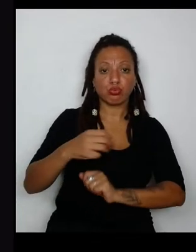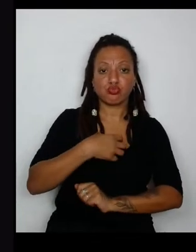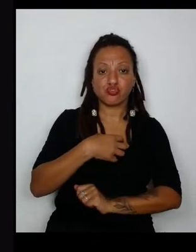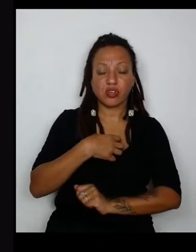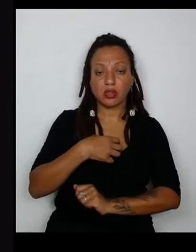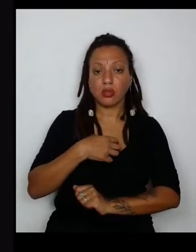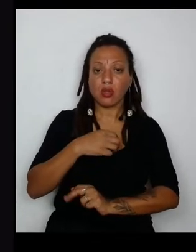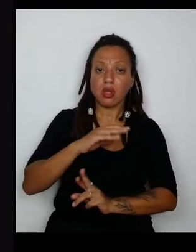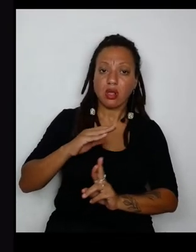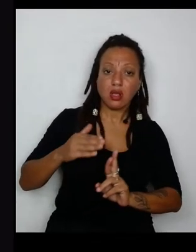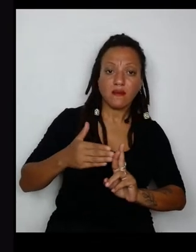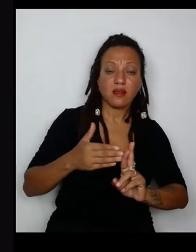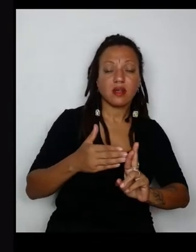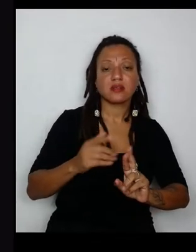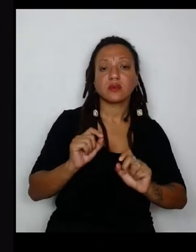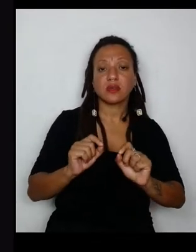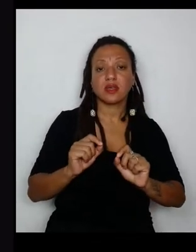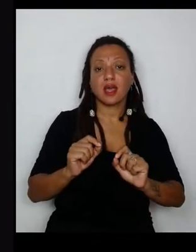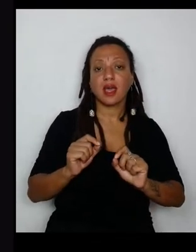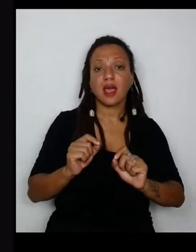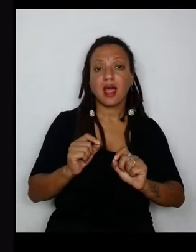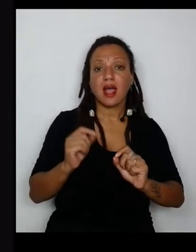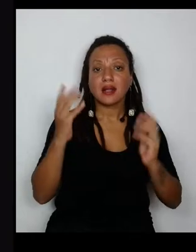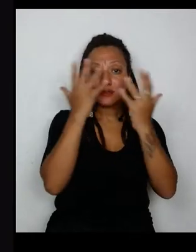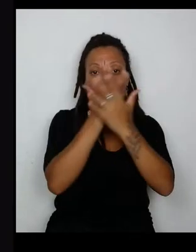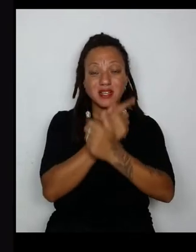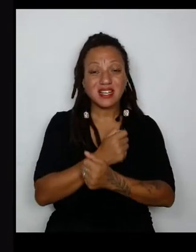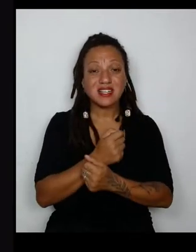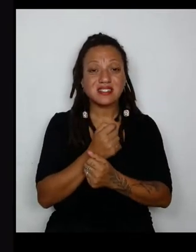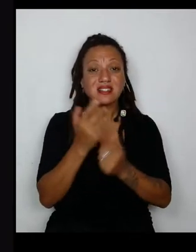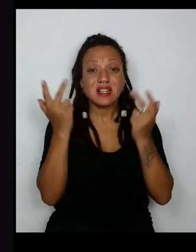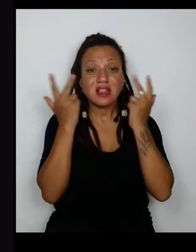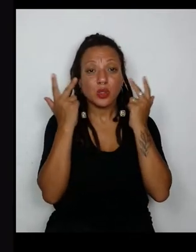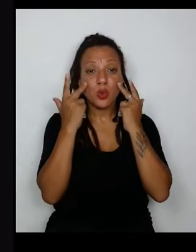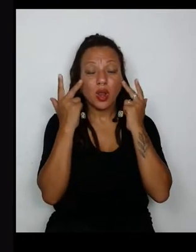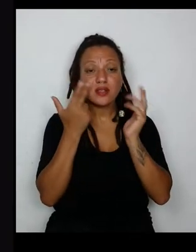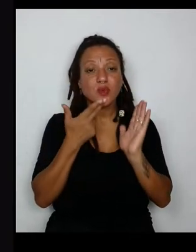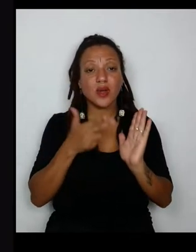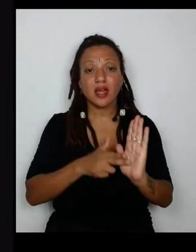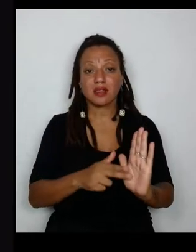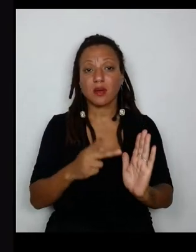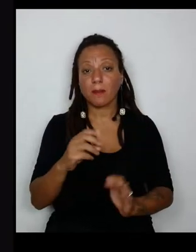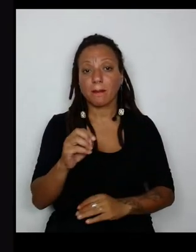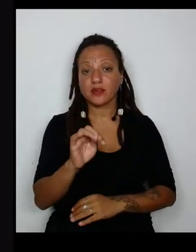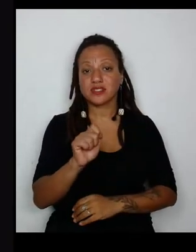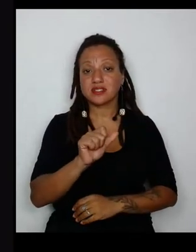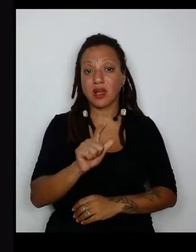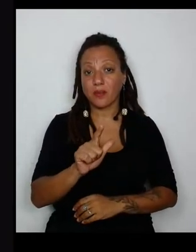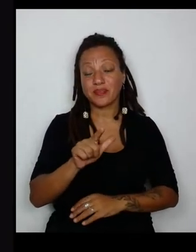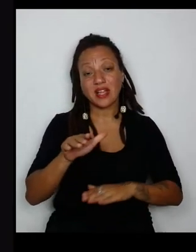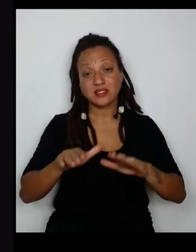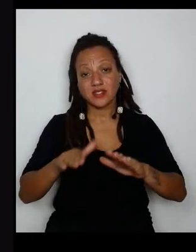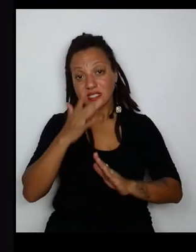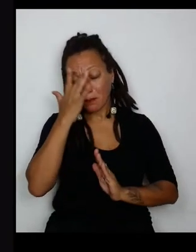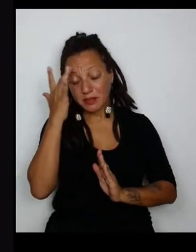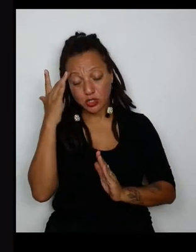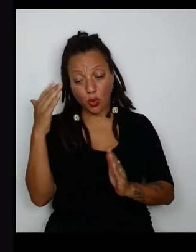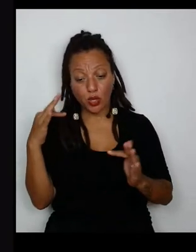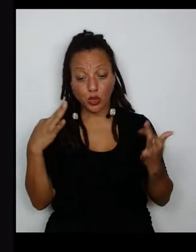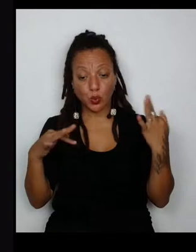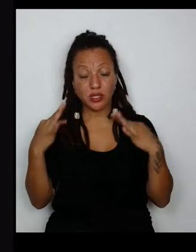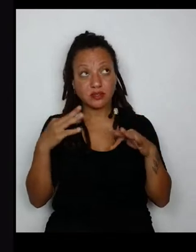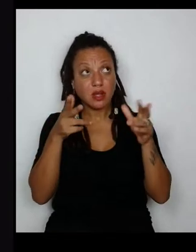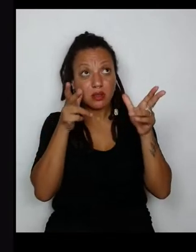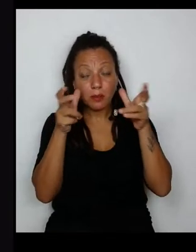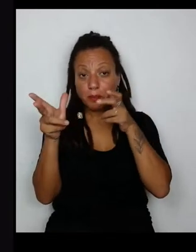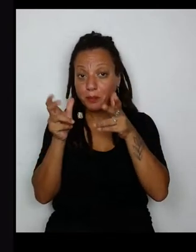beauties not usually seen by tourists this title after tsunami in la lumano